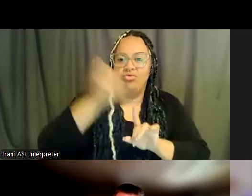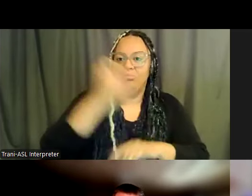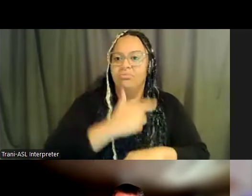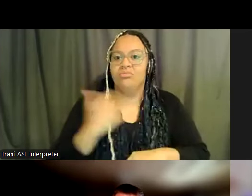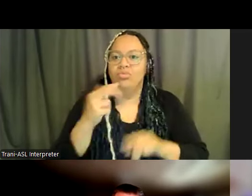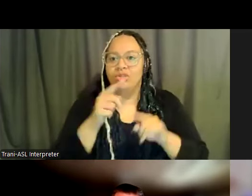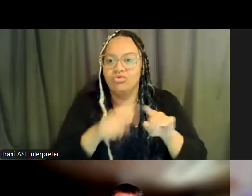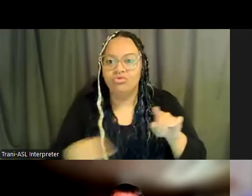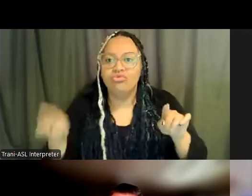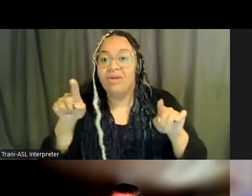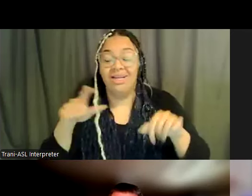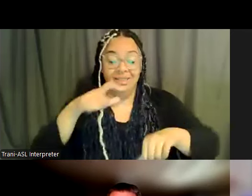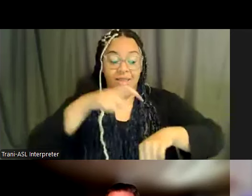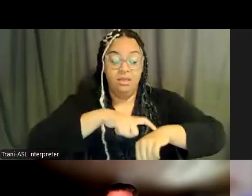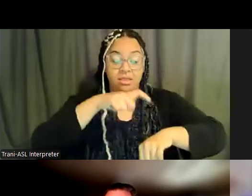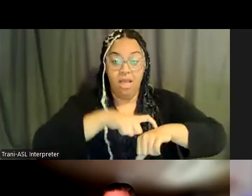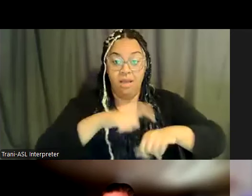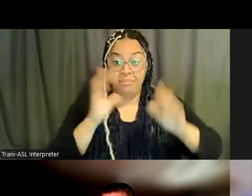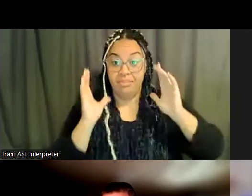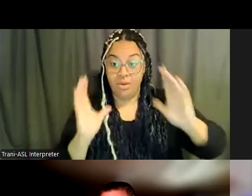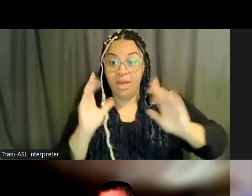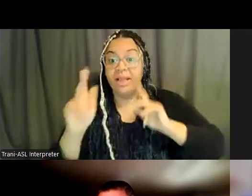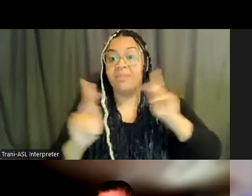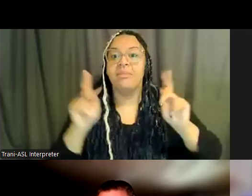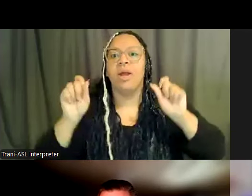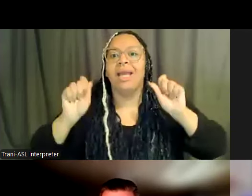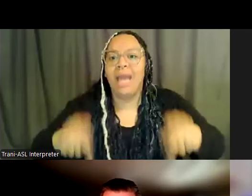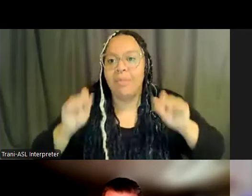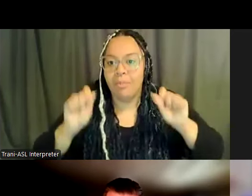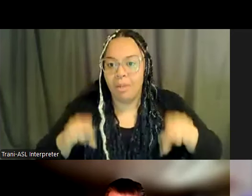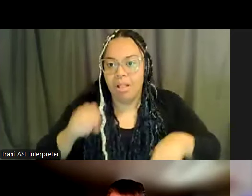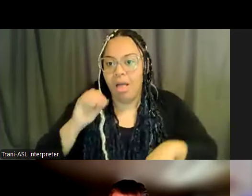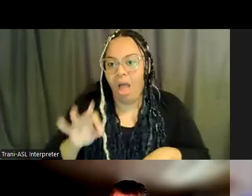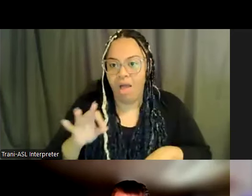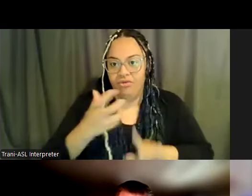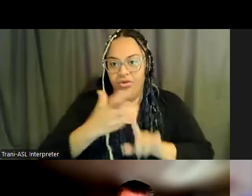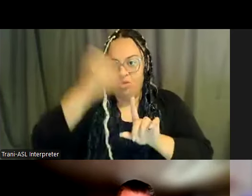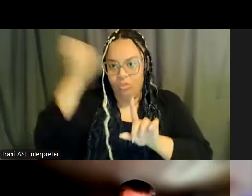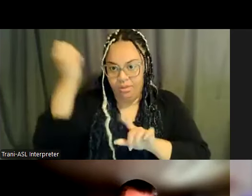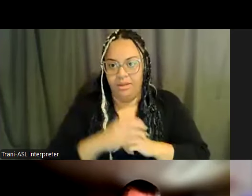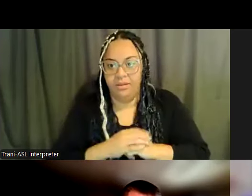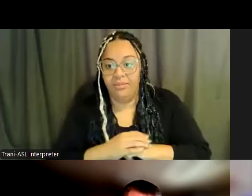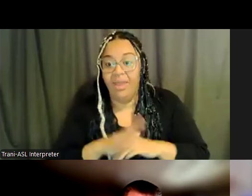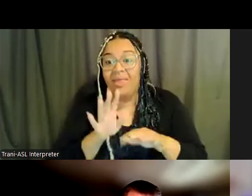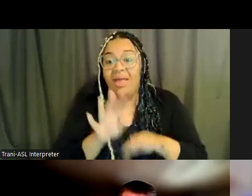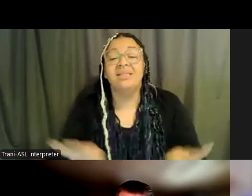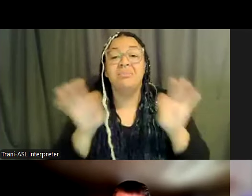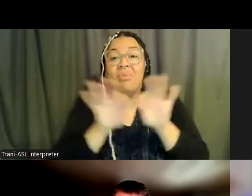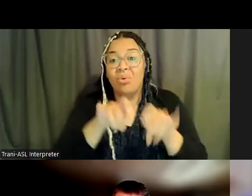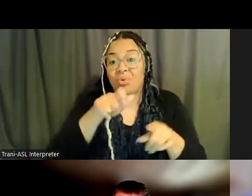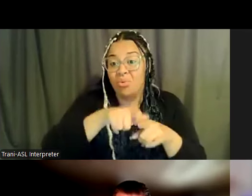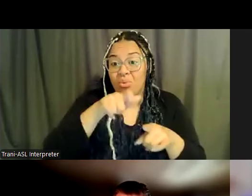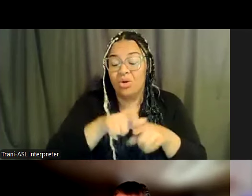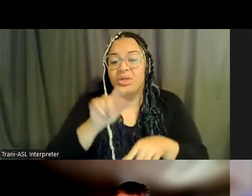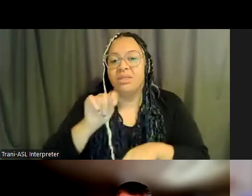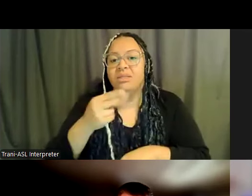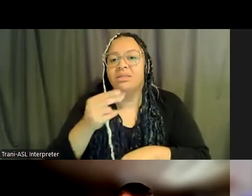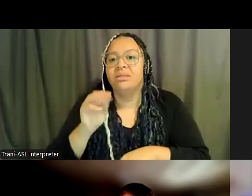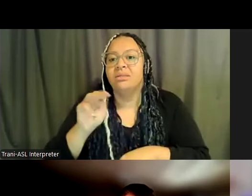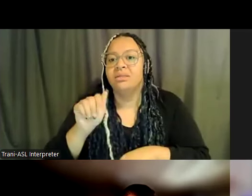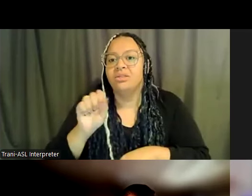is the period of time where people are capable of suicide. And this is a really important word. Thomas Joyner talks about it in his theory of